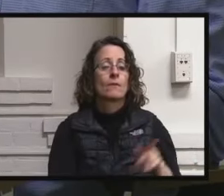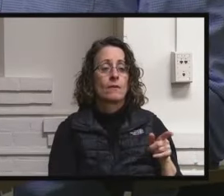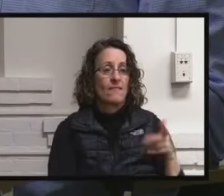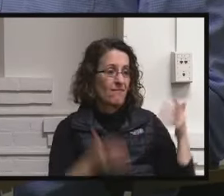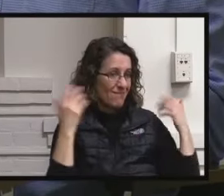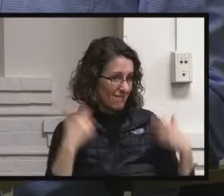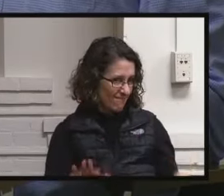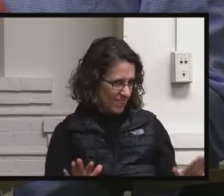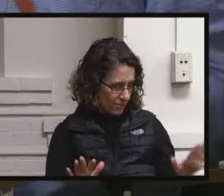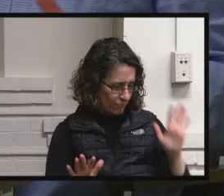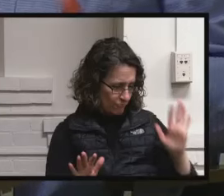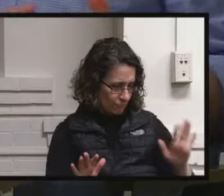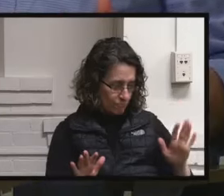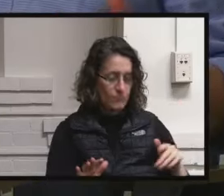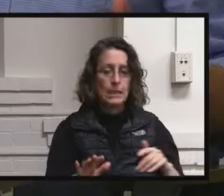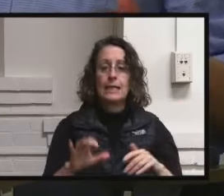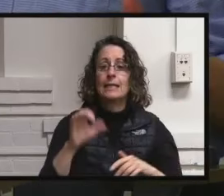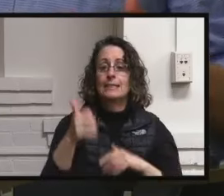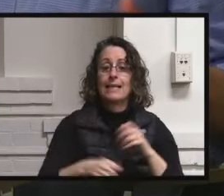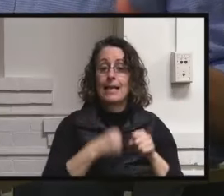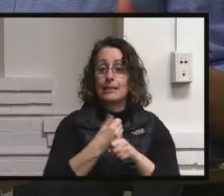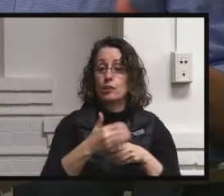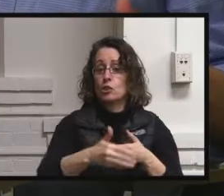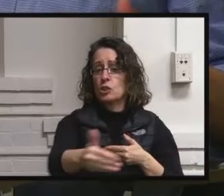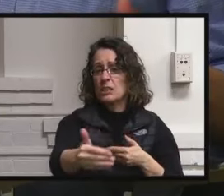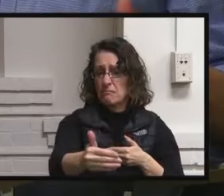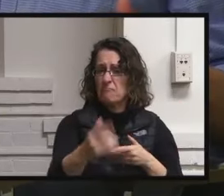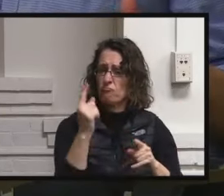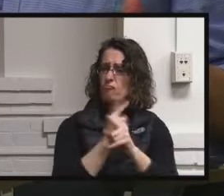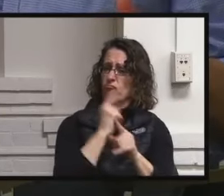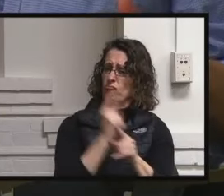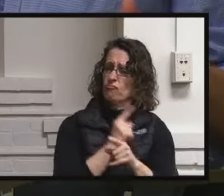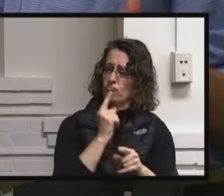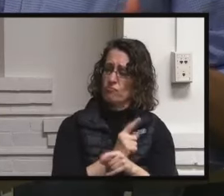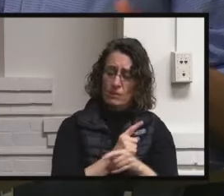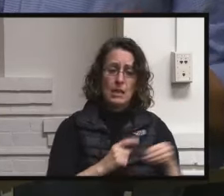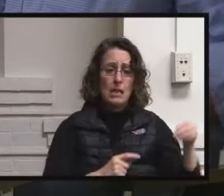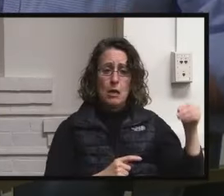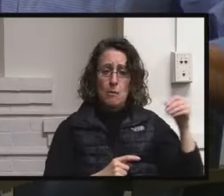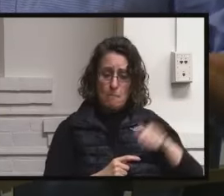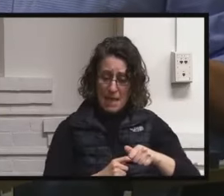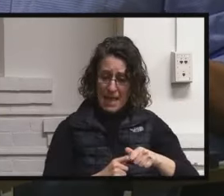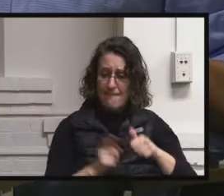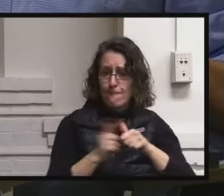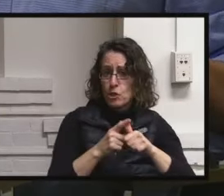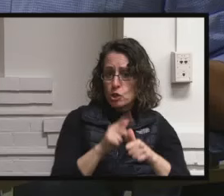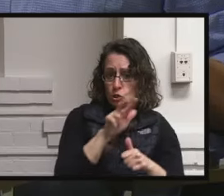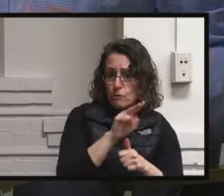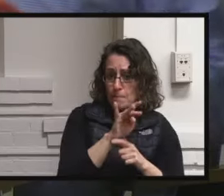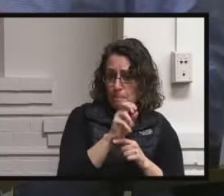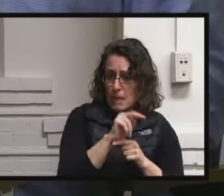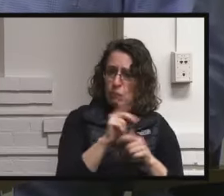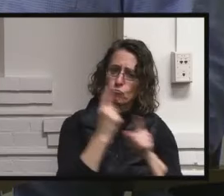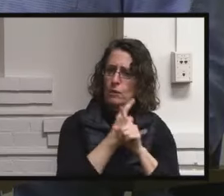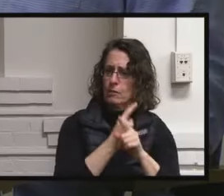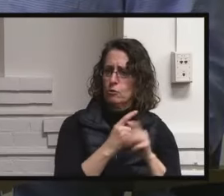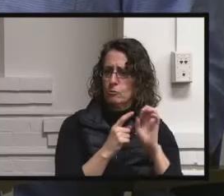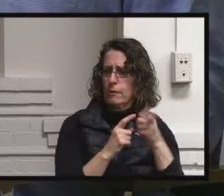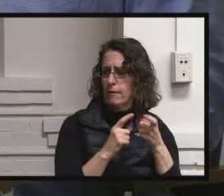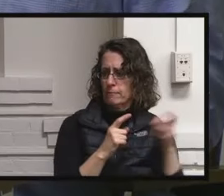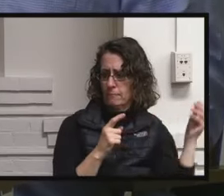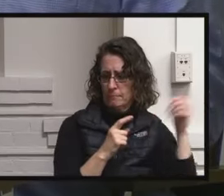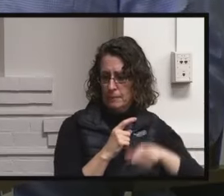what the property taxpayer would pay would be their ordinary property taxes for that first $3 million. Nothing would change there. But for